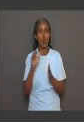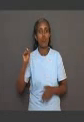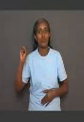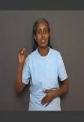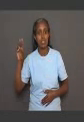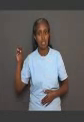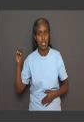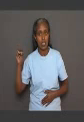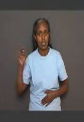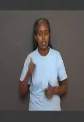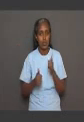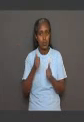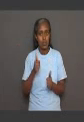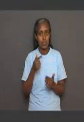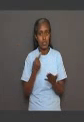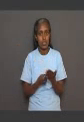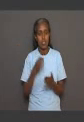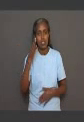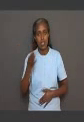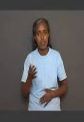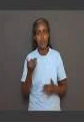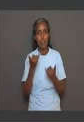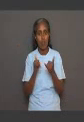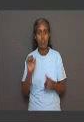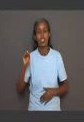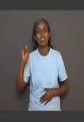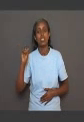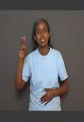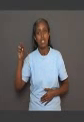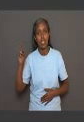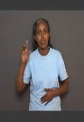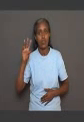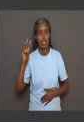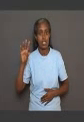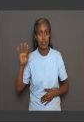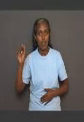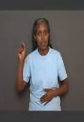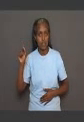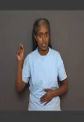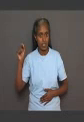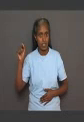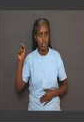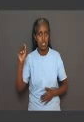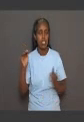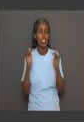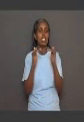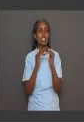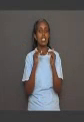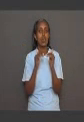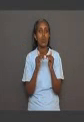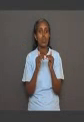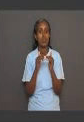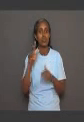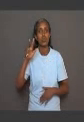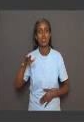of sines, which says that F over the sine of 65 degrees